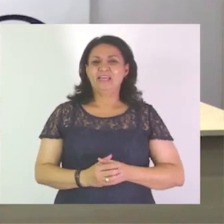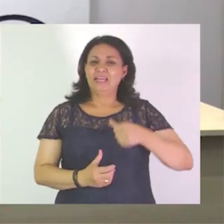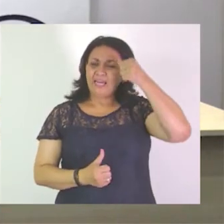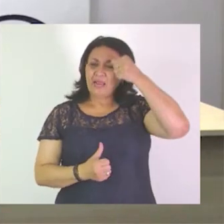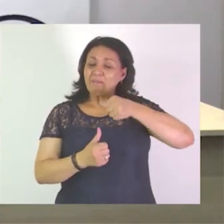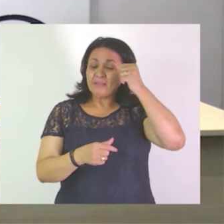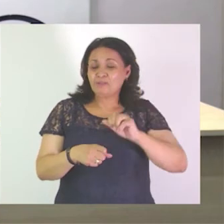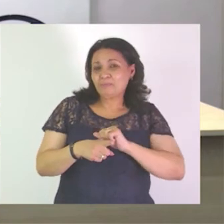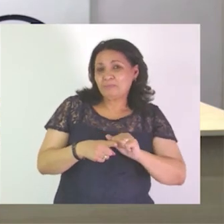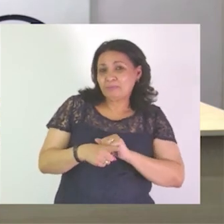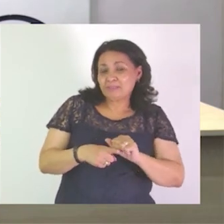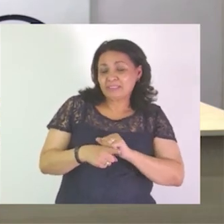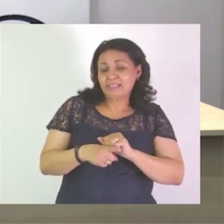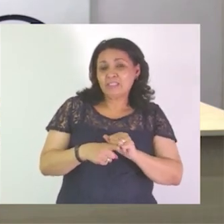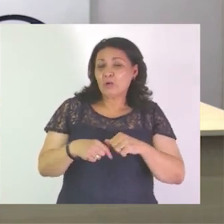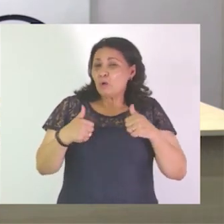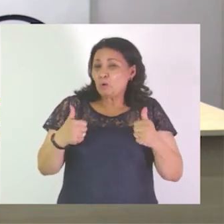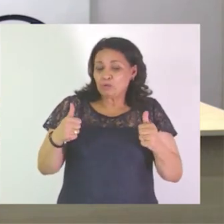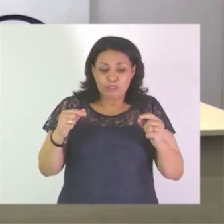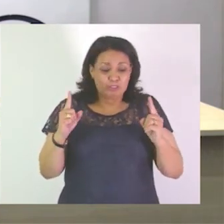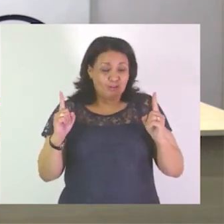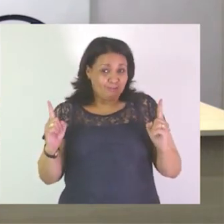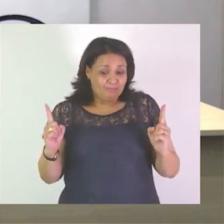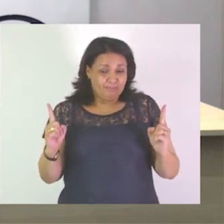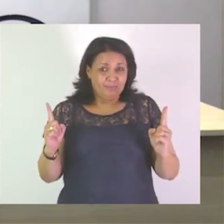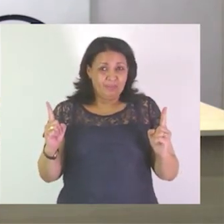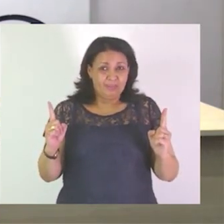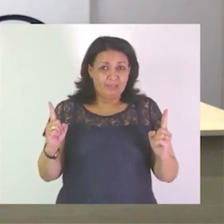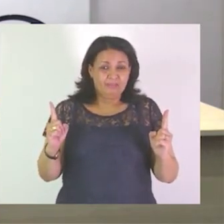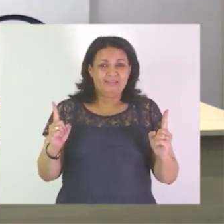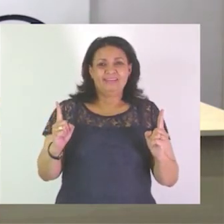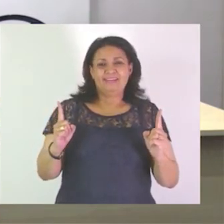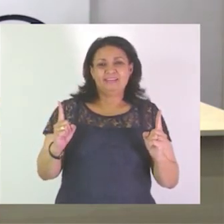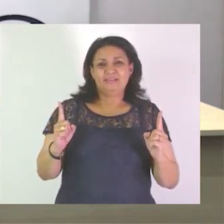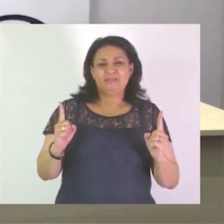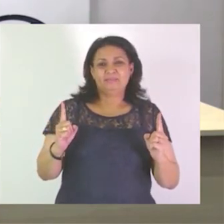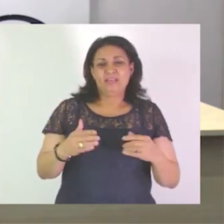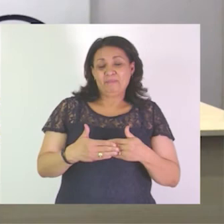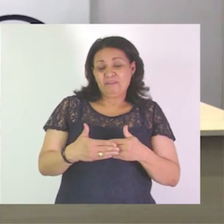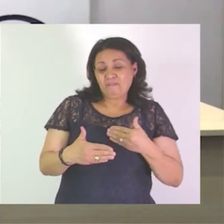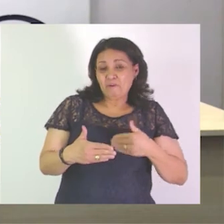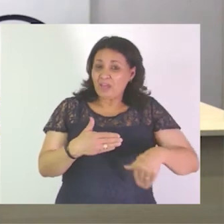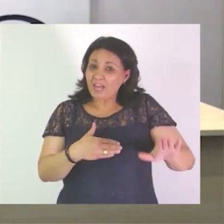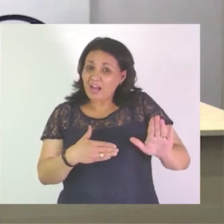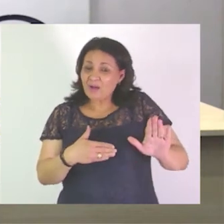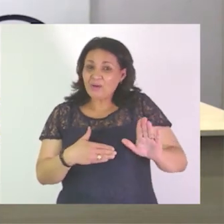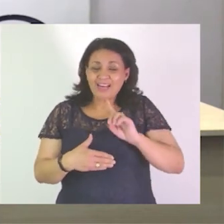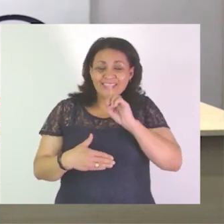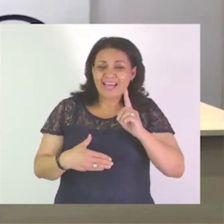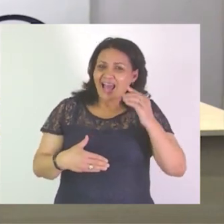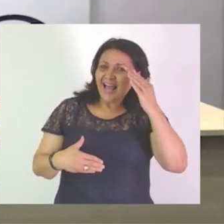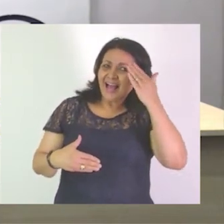practice good social distancing as well. Before we go, I'd like us to say hello to our special